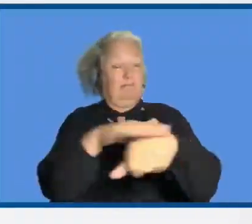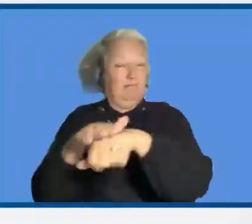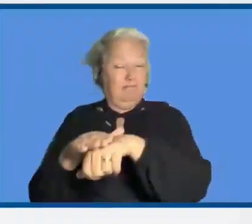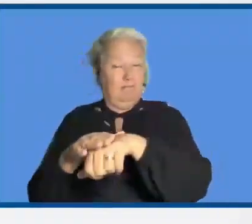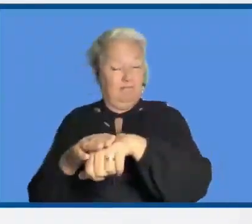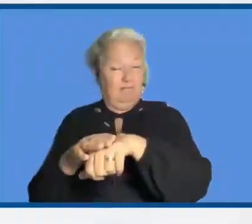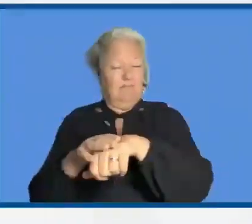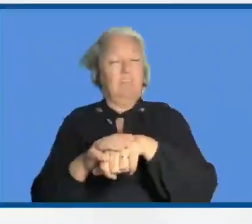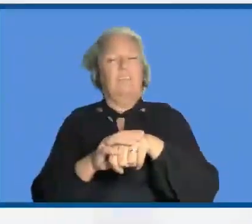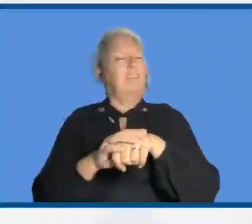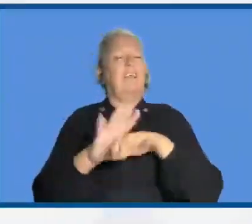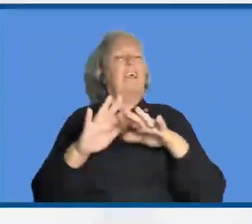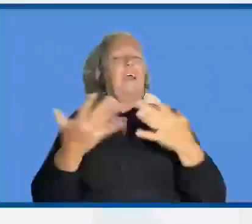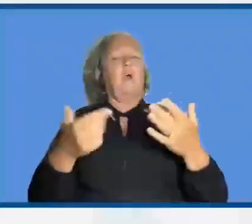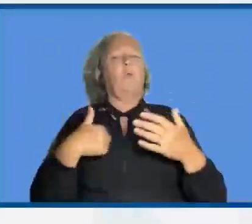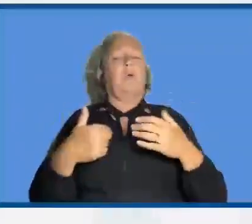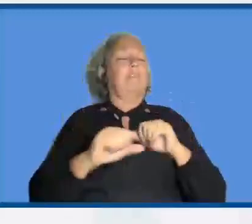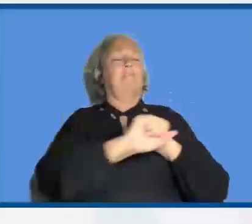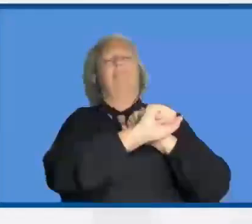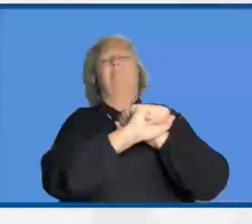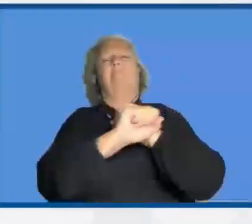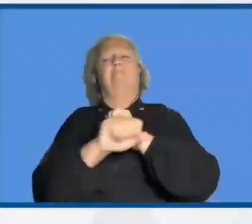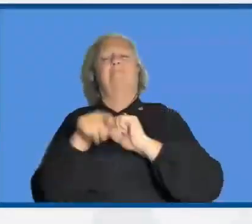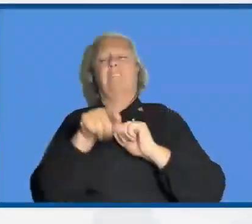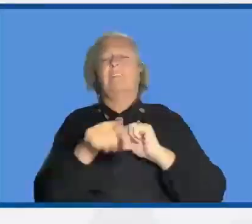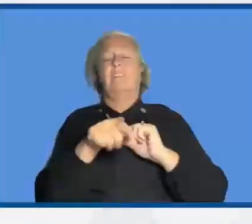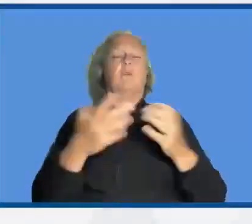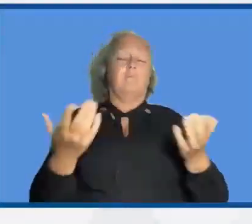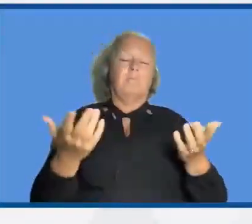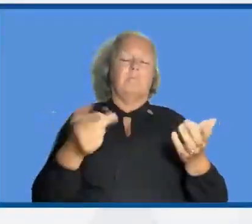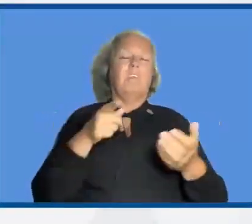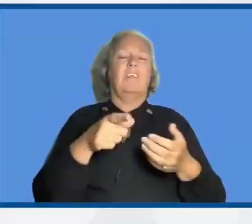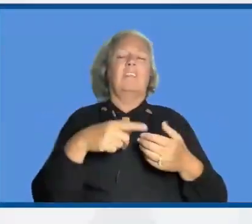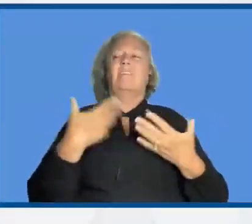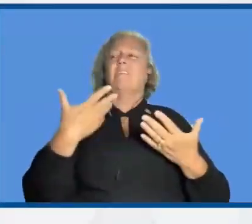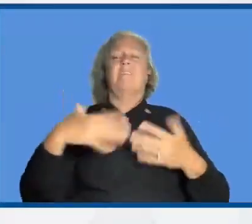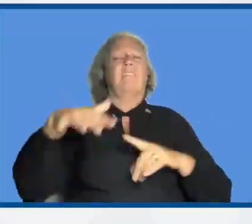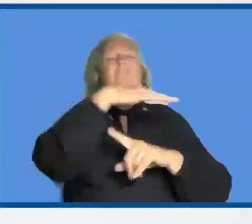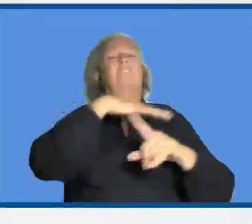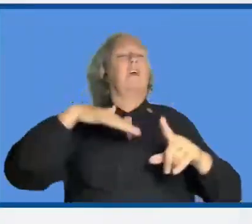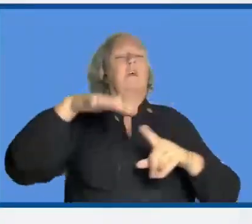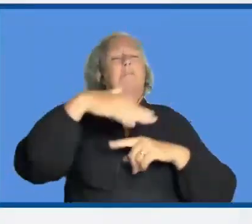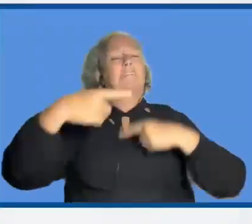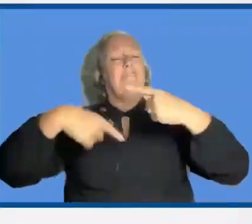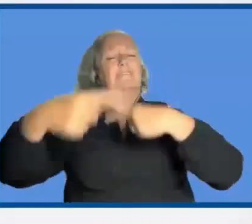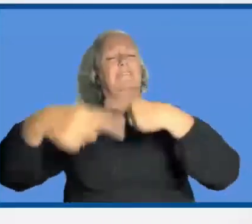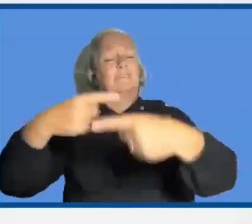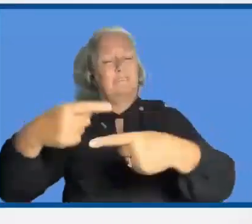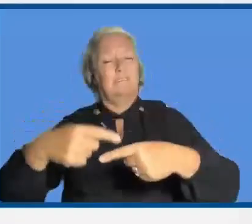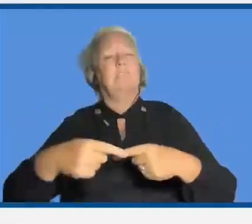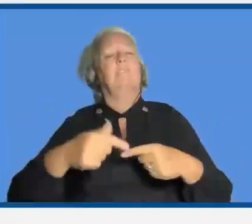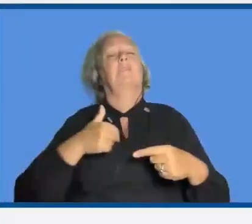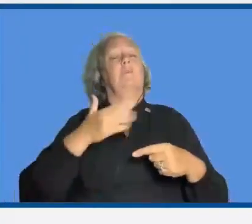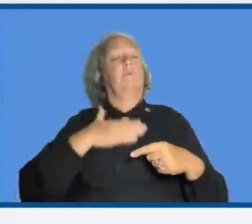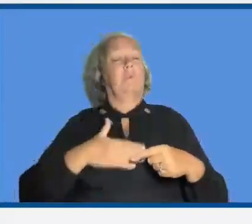to promote sustainability and respect towards the environment. That is why we would like to recommend not use